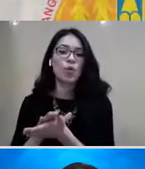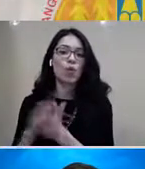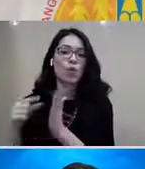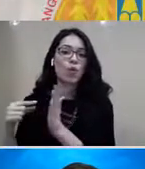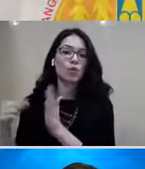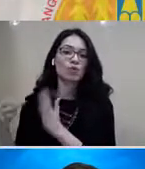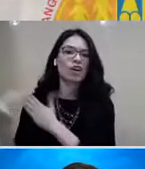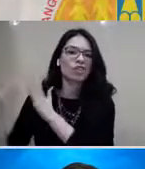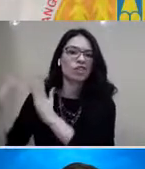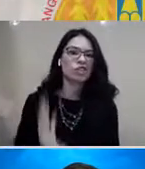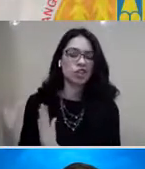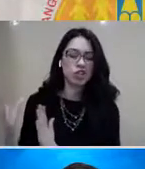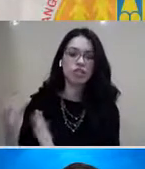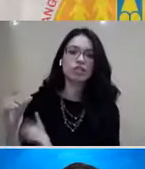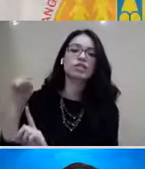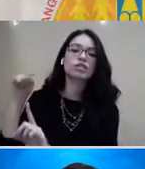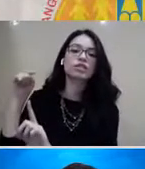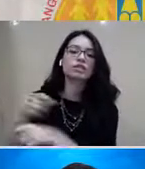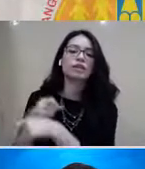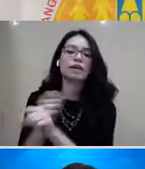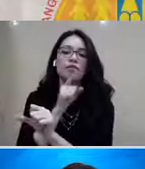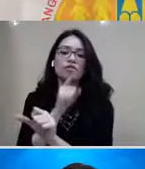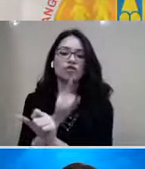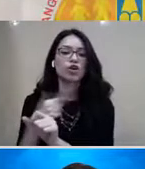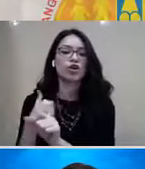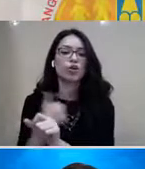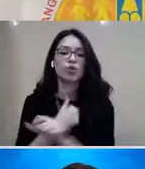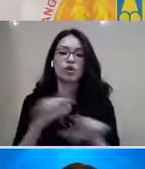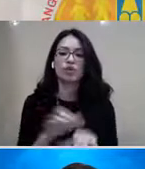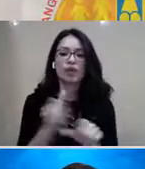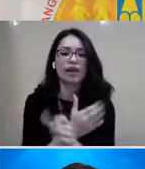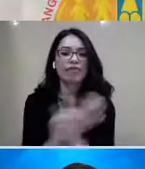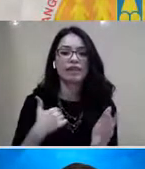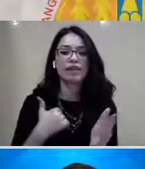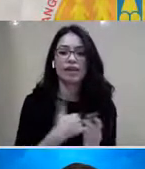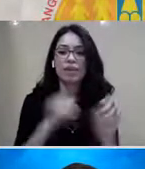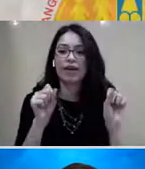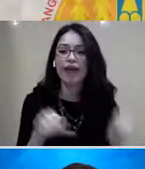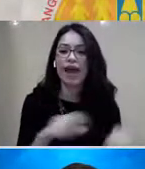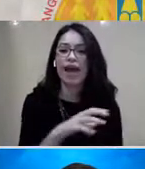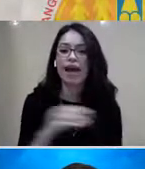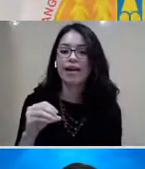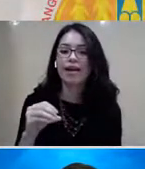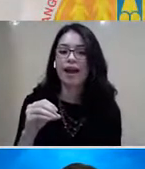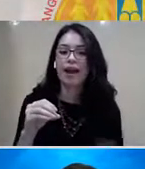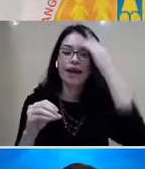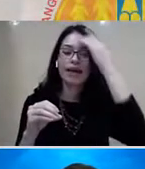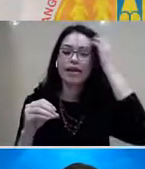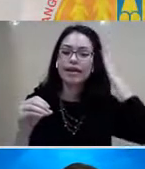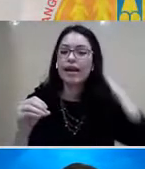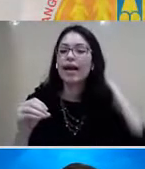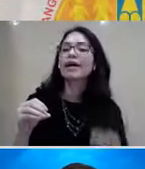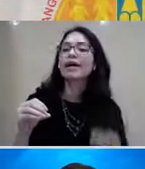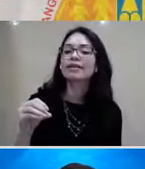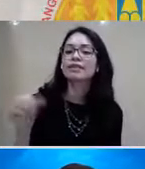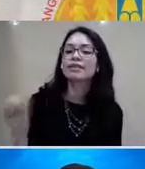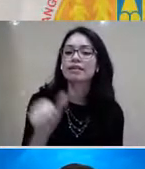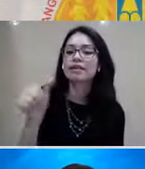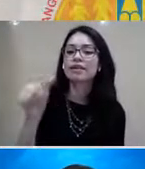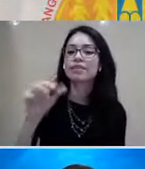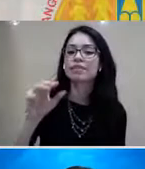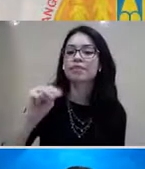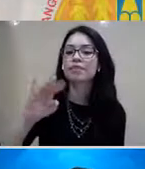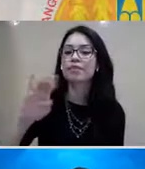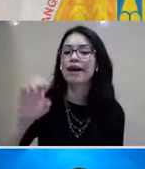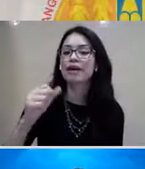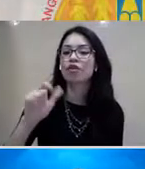the direct support to a school. And Mike Romero, who's one of our local district superintendents from the South. And his job is to make